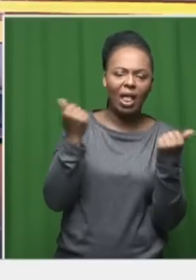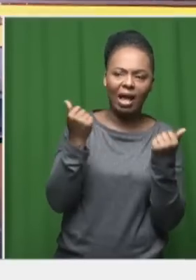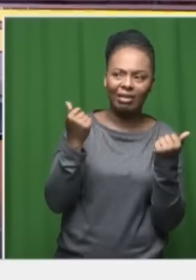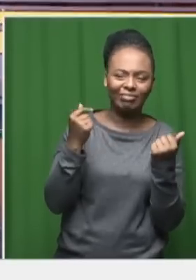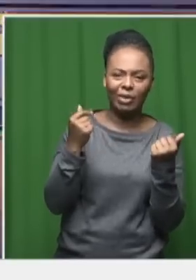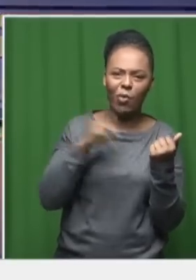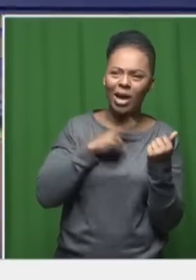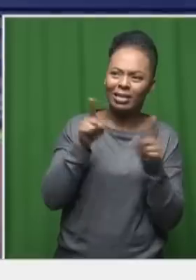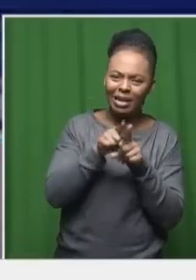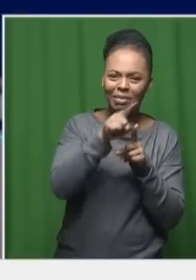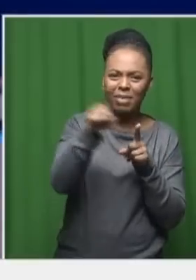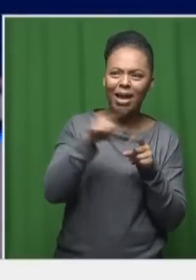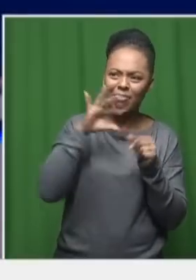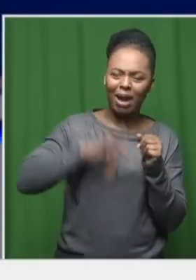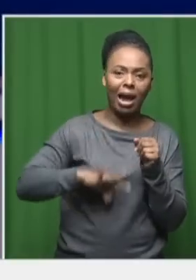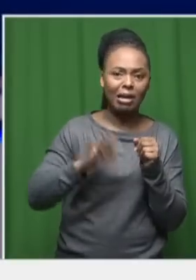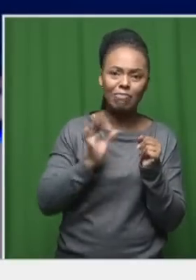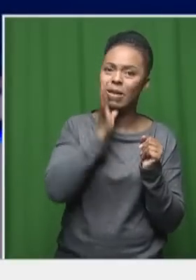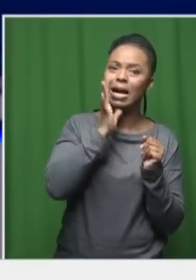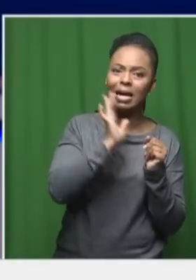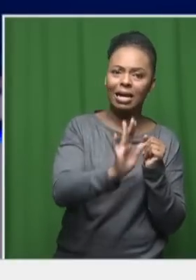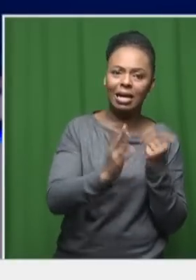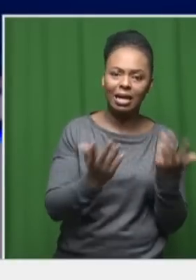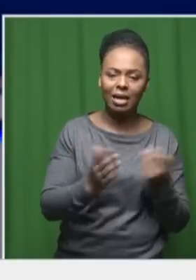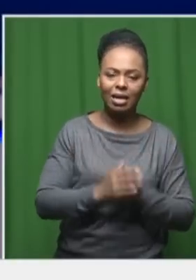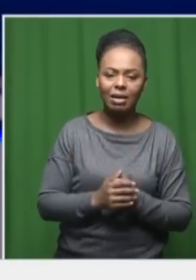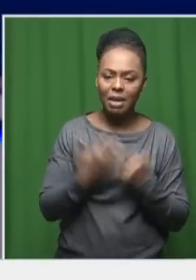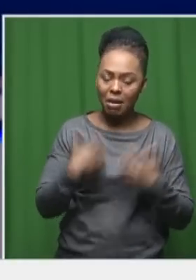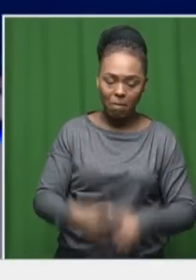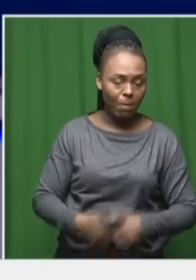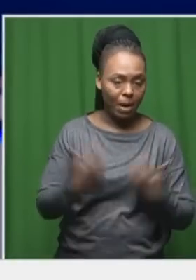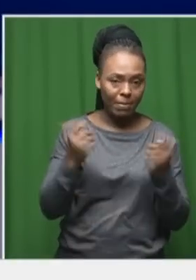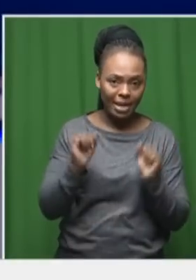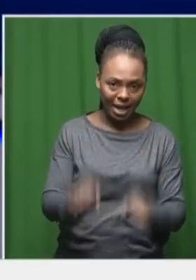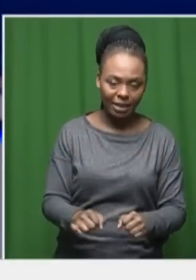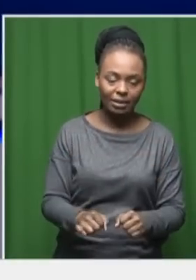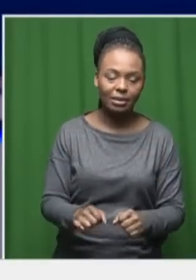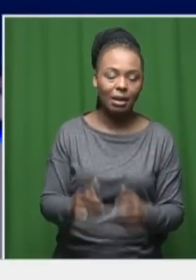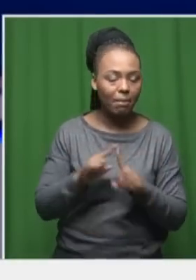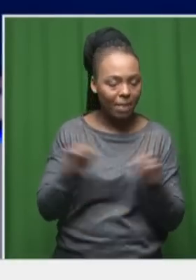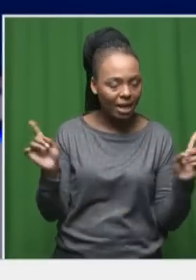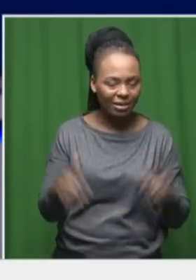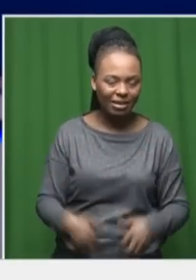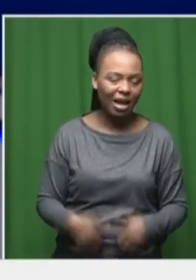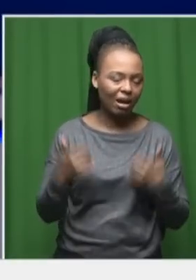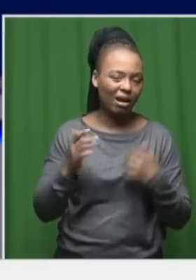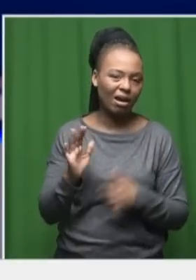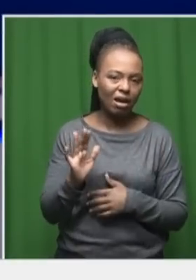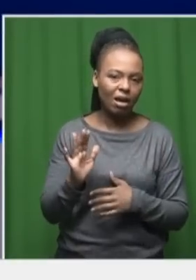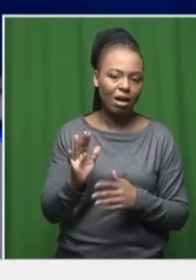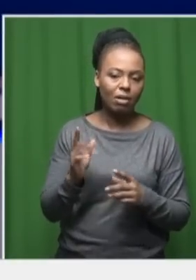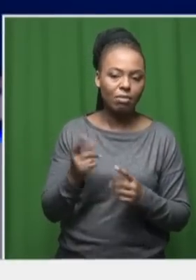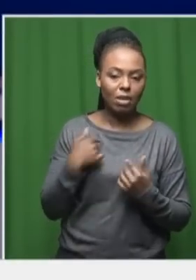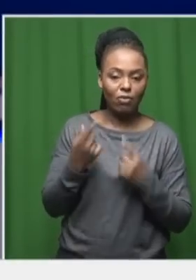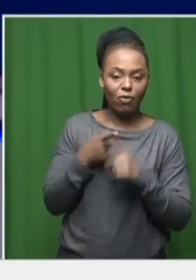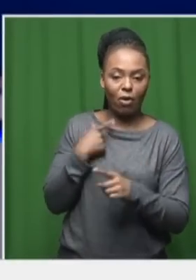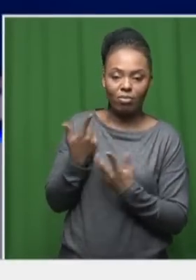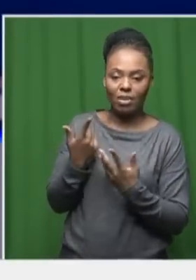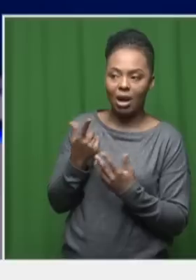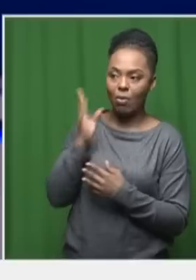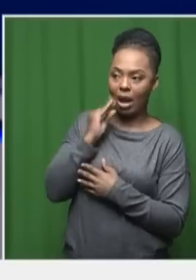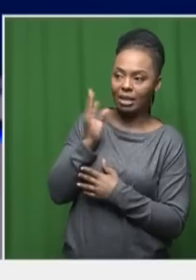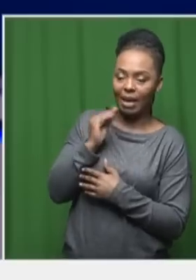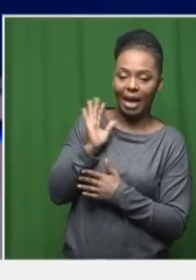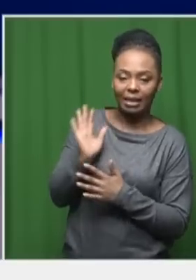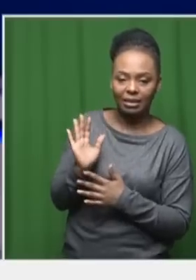things. That's what I'm saying. Well, I do go for anger. Anger is a great thing to have, but I tend to find, and look, maybe coming from the Val, we've experienced this in a